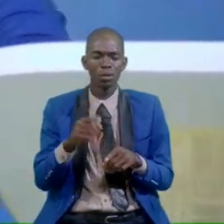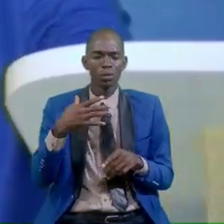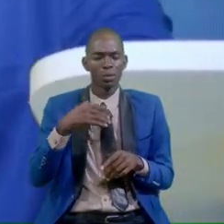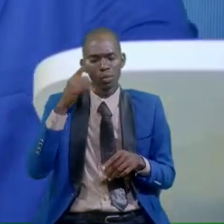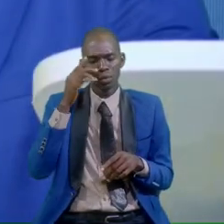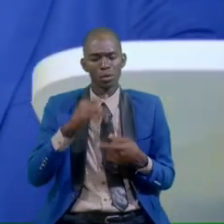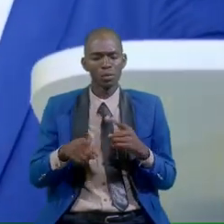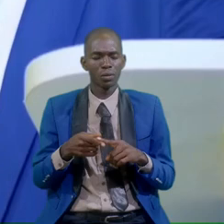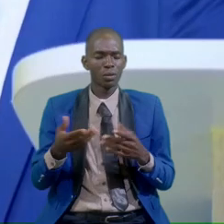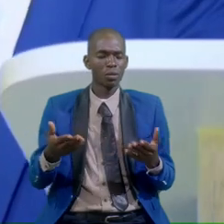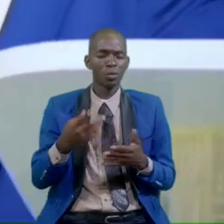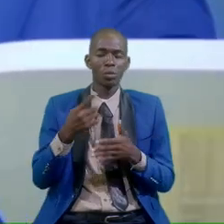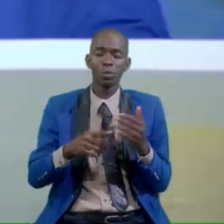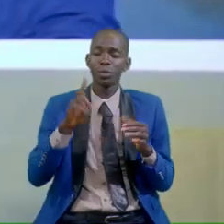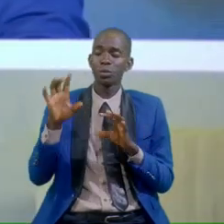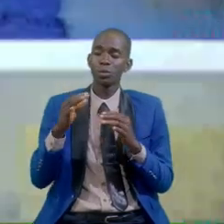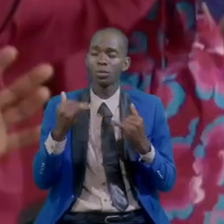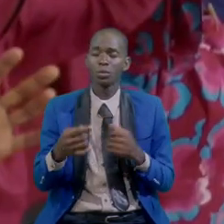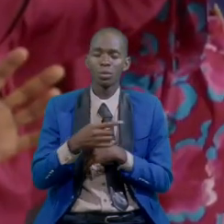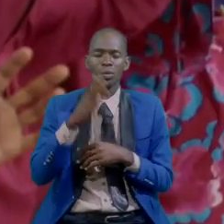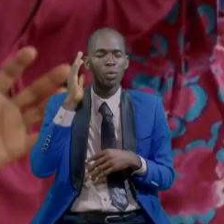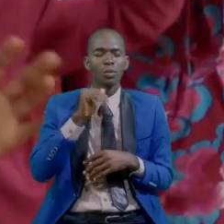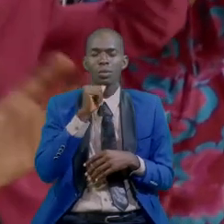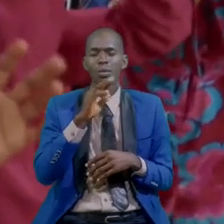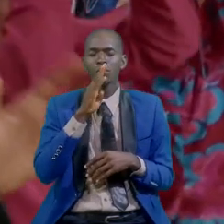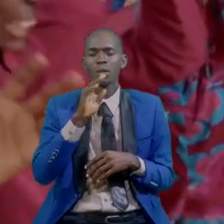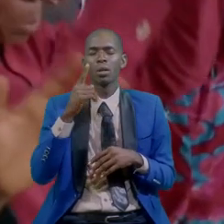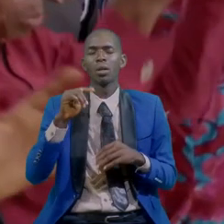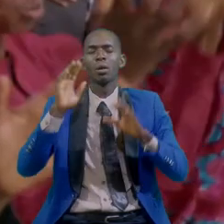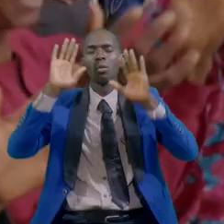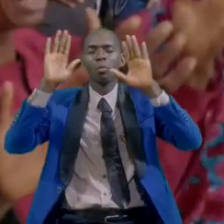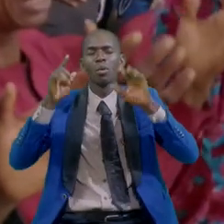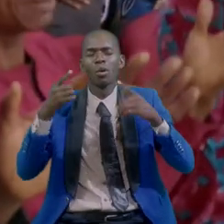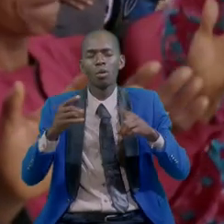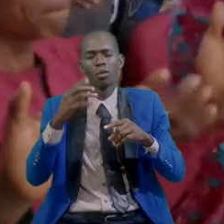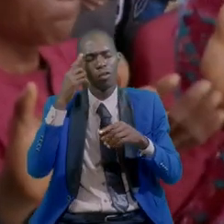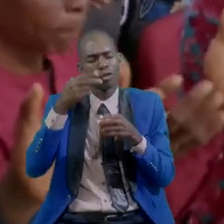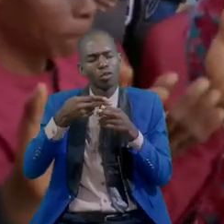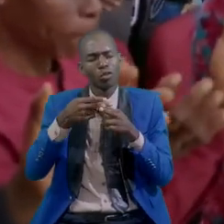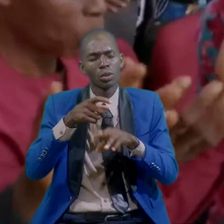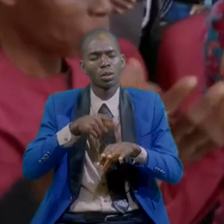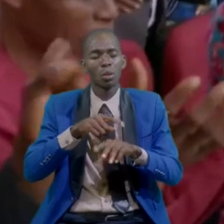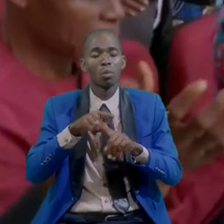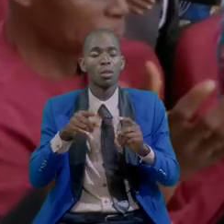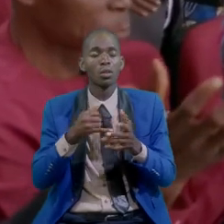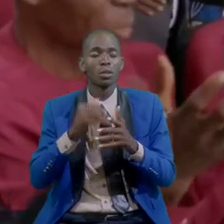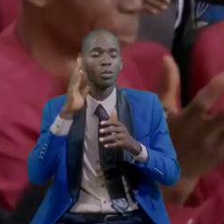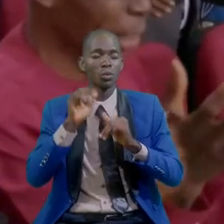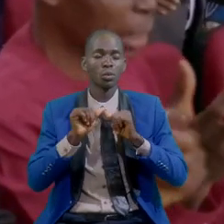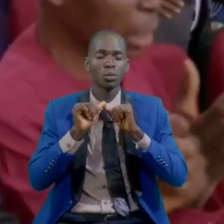today will not be a miracle of a moment. It will go on and on and